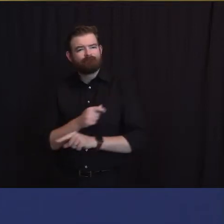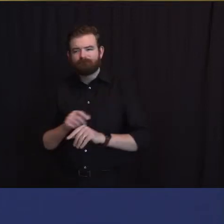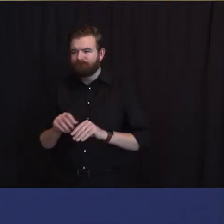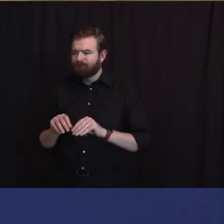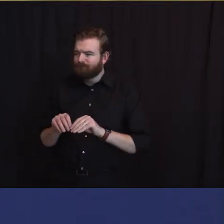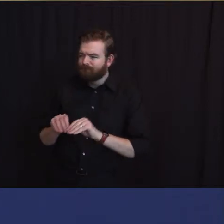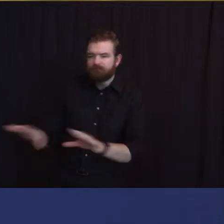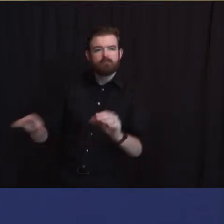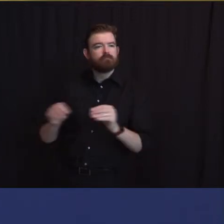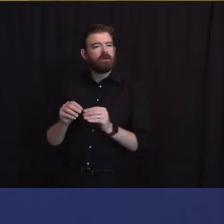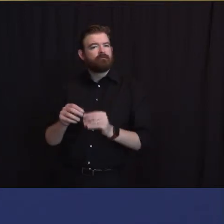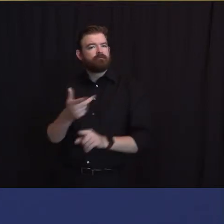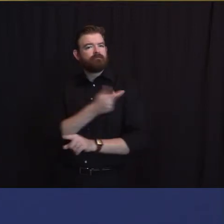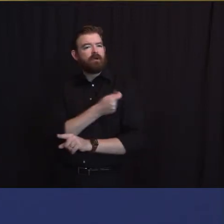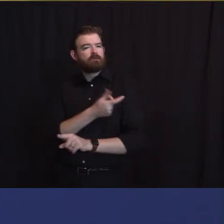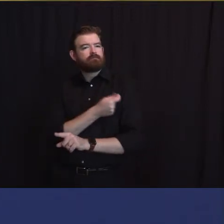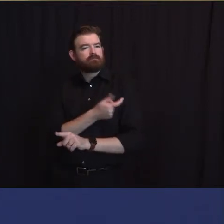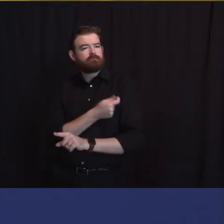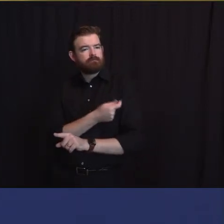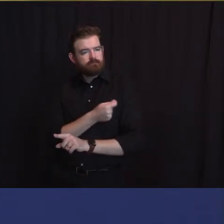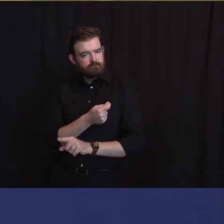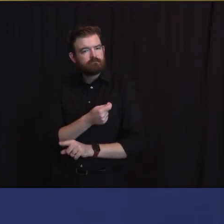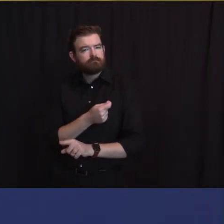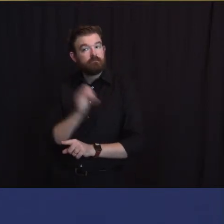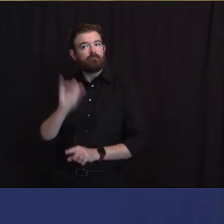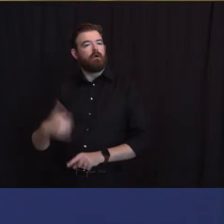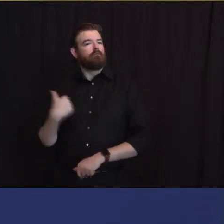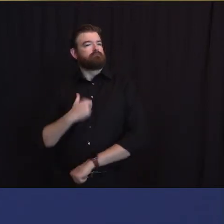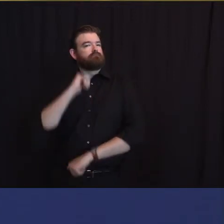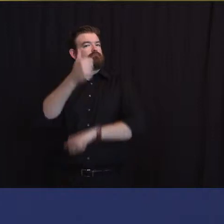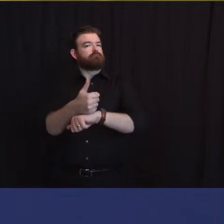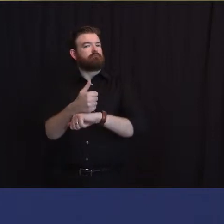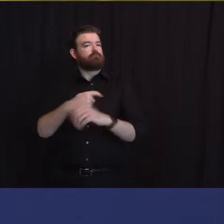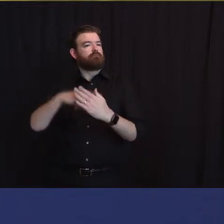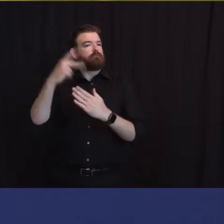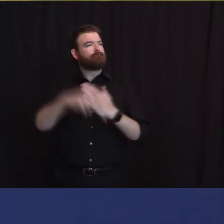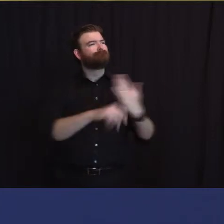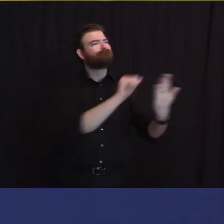the door-to-door, all the various programs.